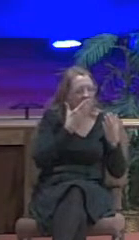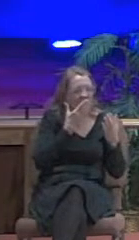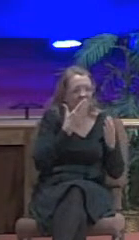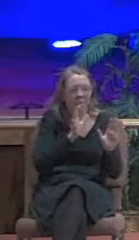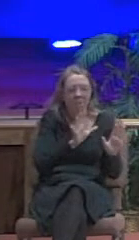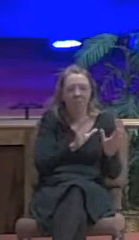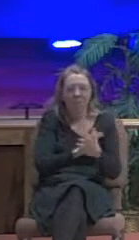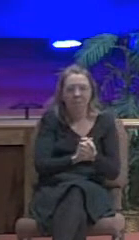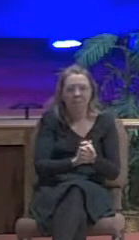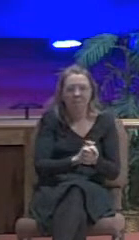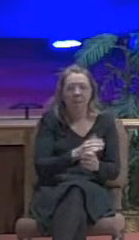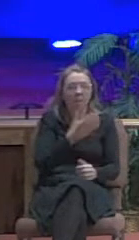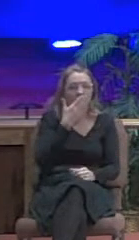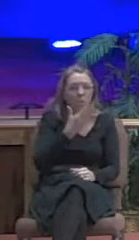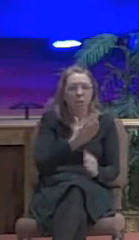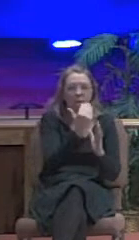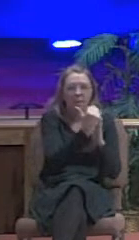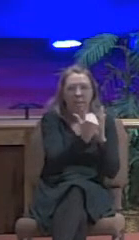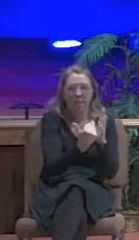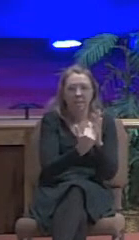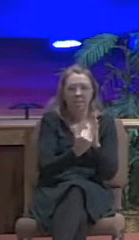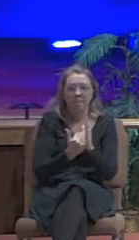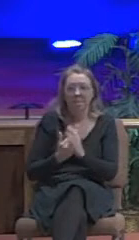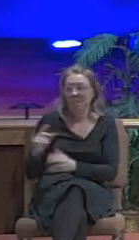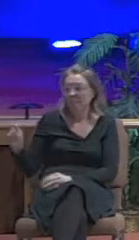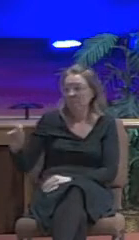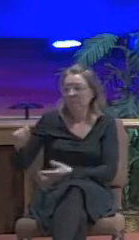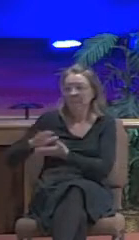Because scrubbing those toilets taught me a valuable lesson.